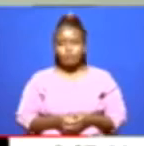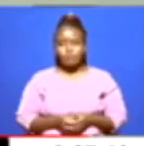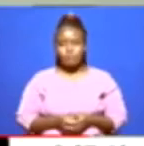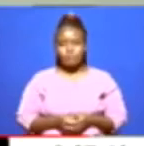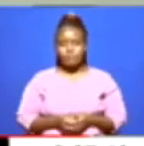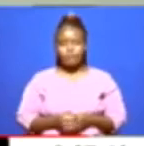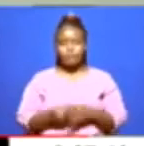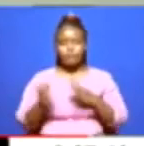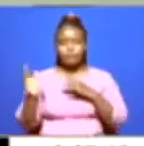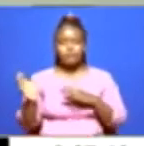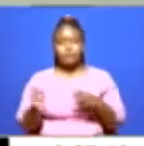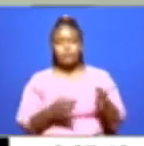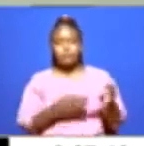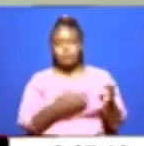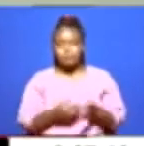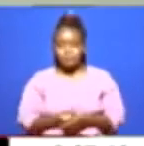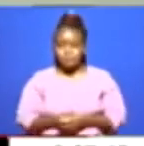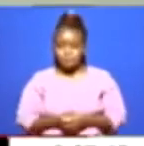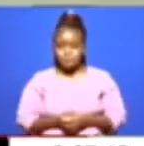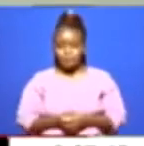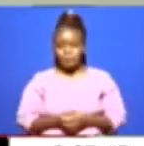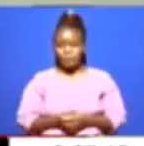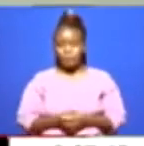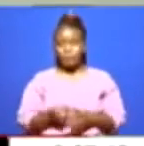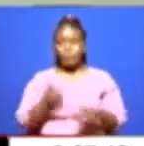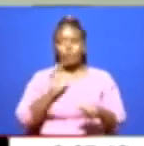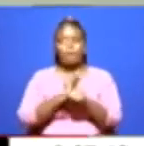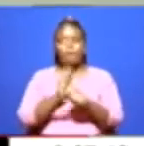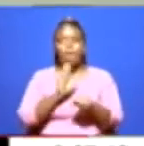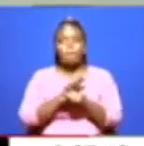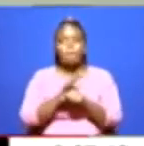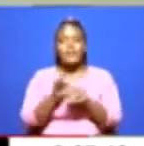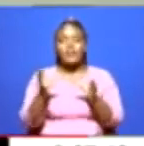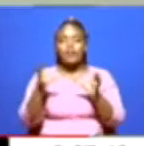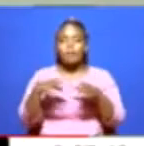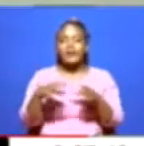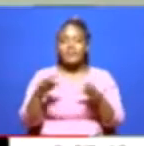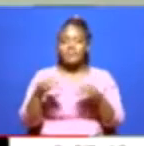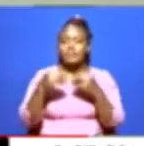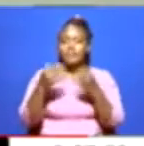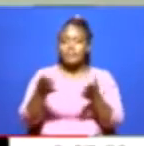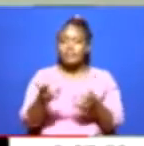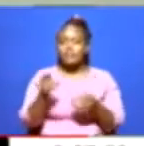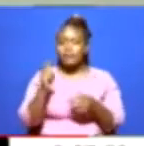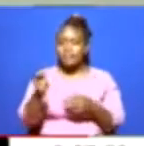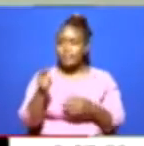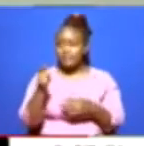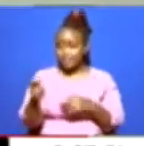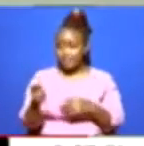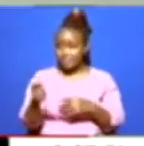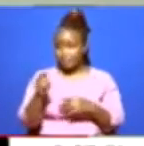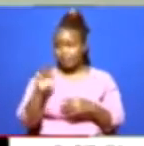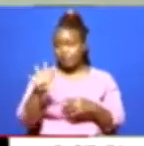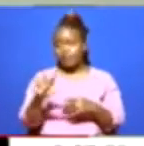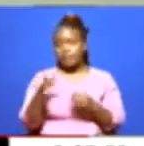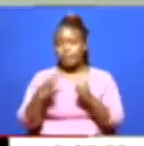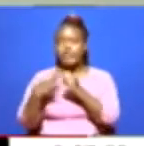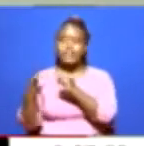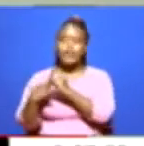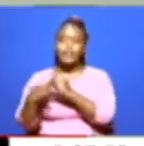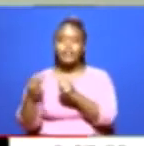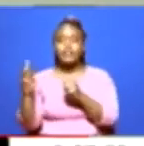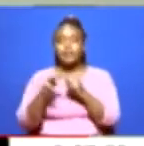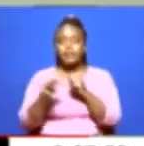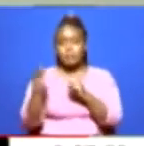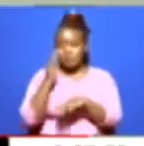And to the corridors of justice, most of the companies awarded tenders in the 588 million shillings fraud case